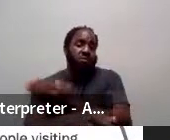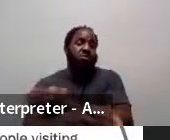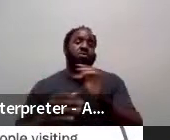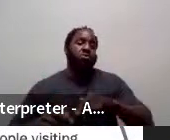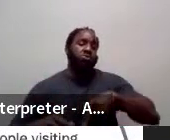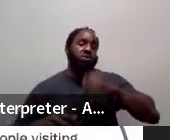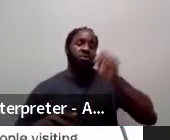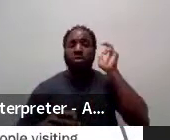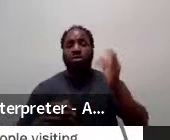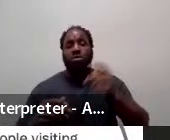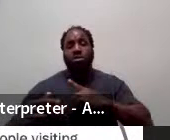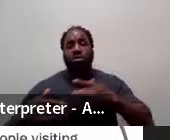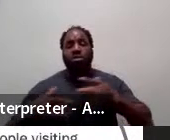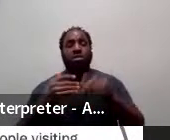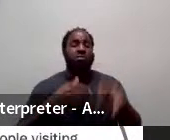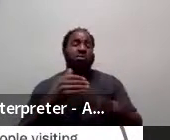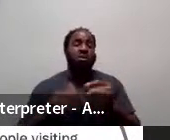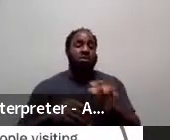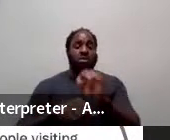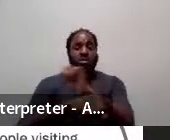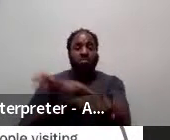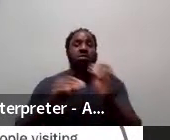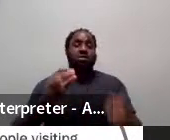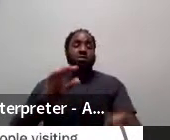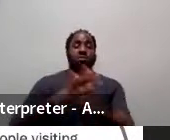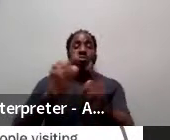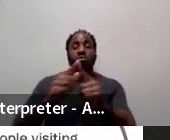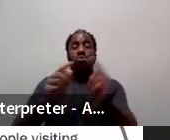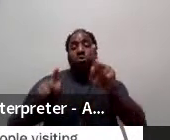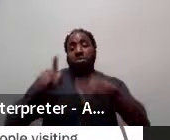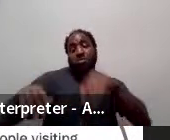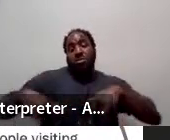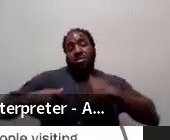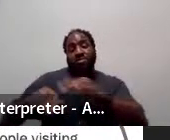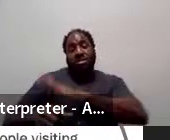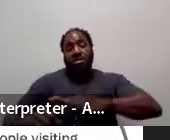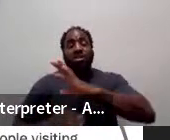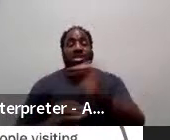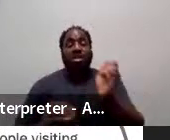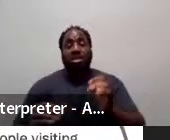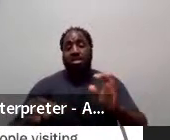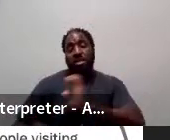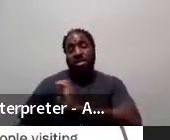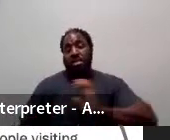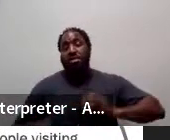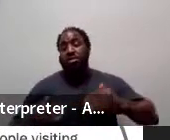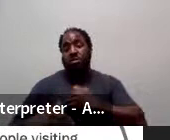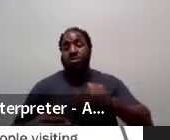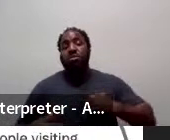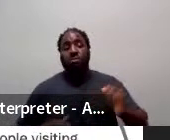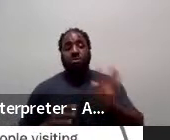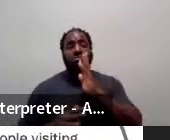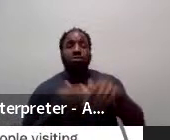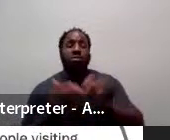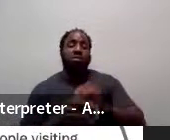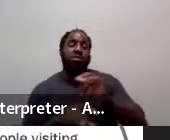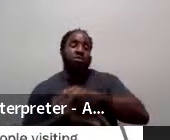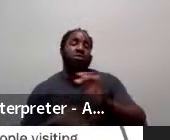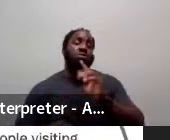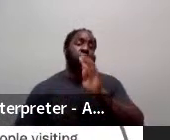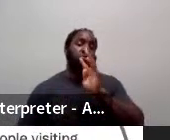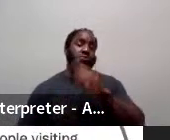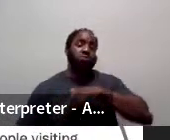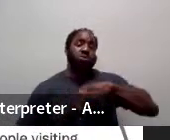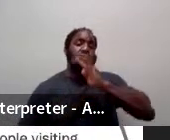for impacts of any changes on local residents and businesses, and some of the council members spoke to that earlier. We heard a desire for more ways to get